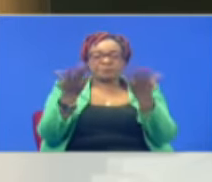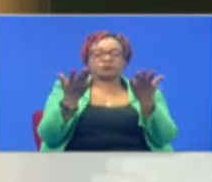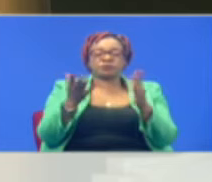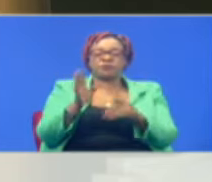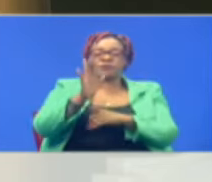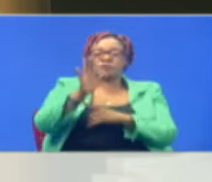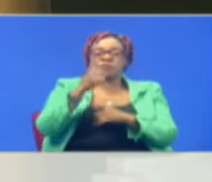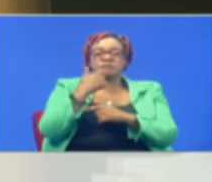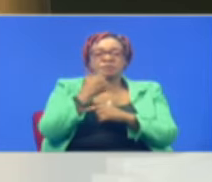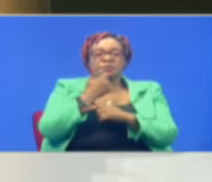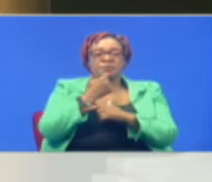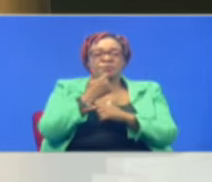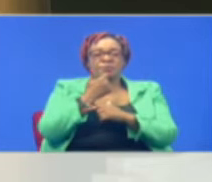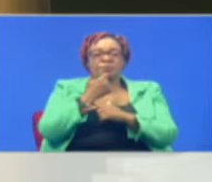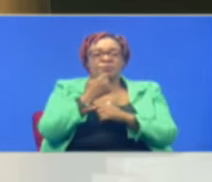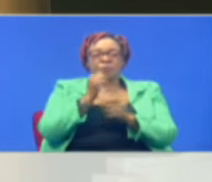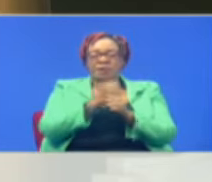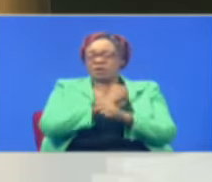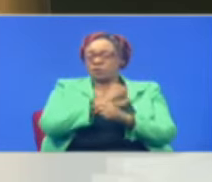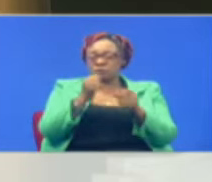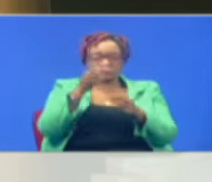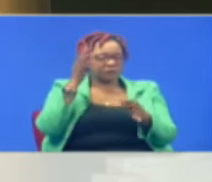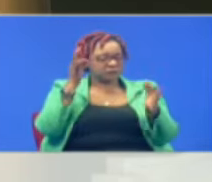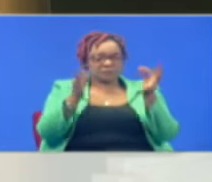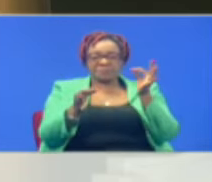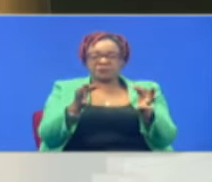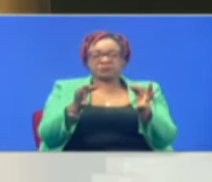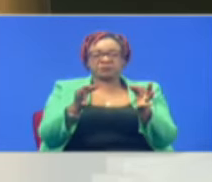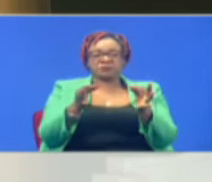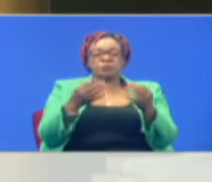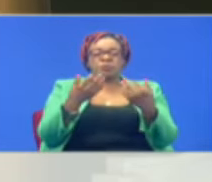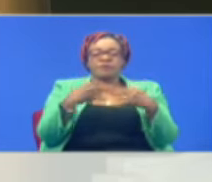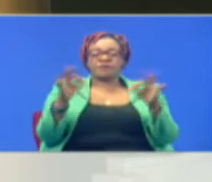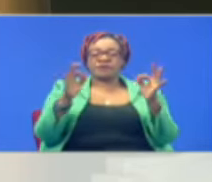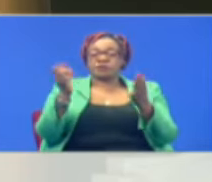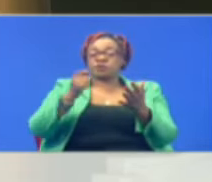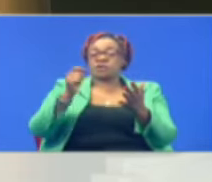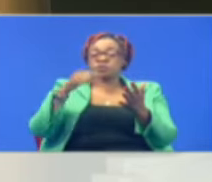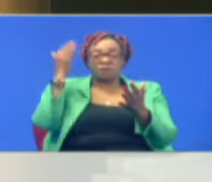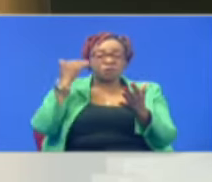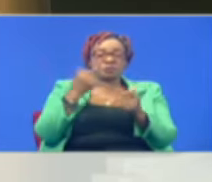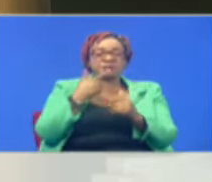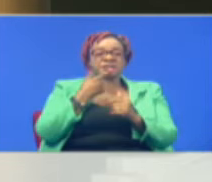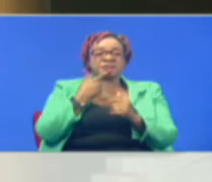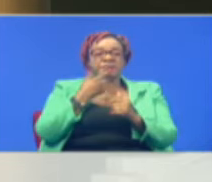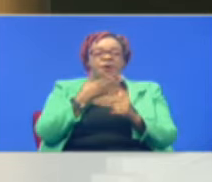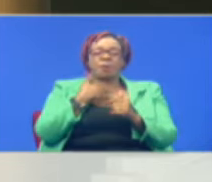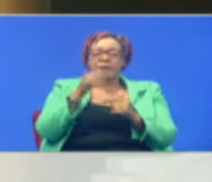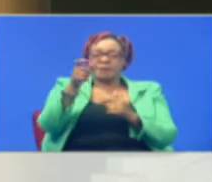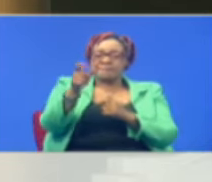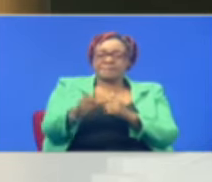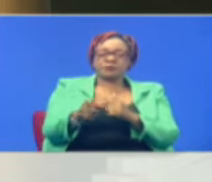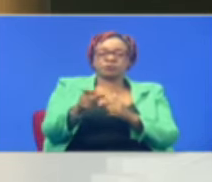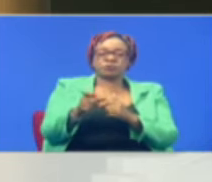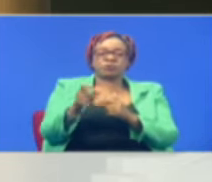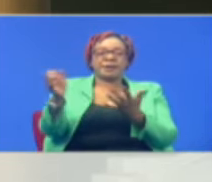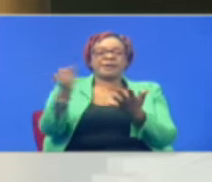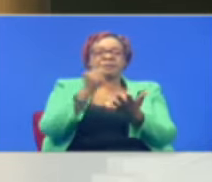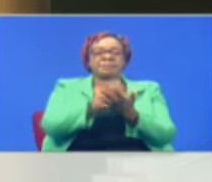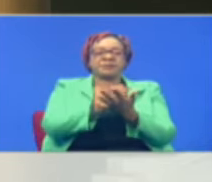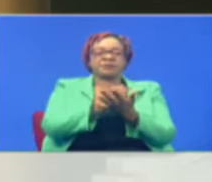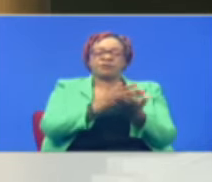who we cannot determine, we are also free to write to the court and say, I would want this person to be admitted for